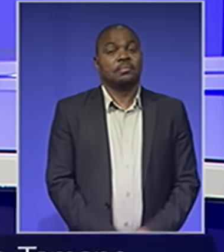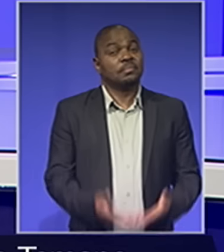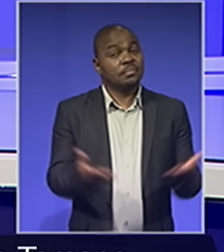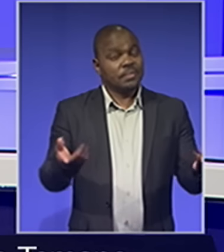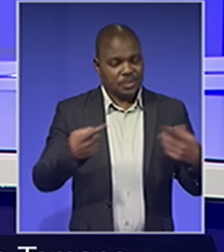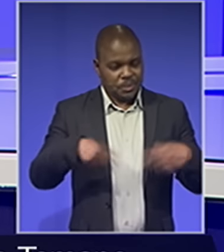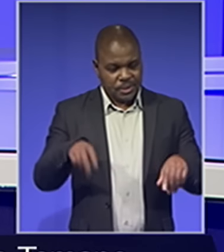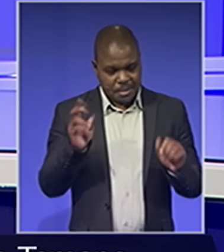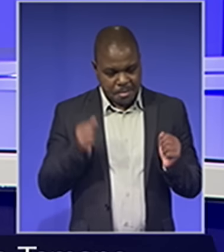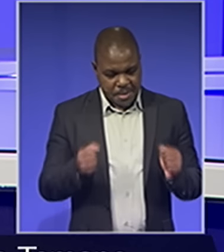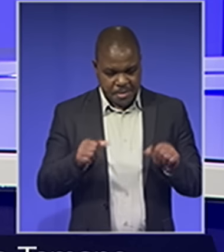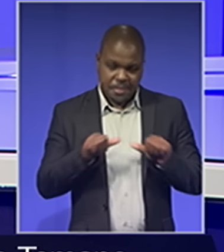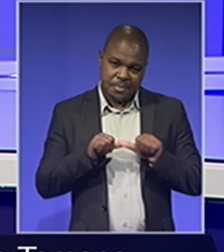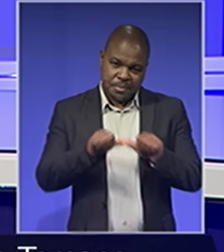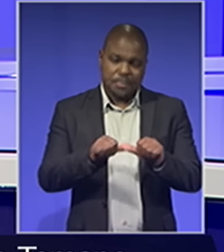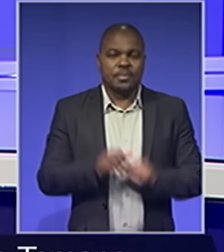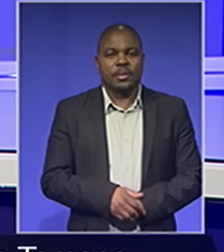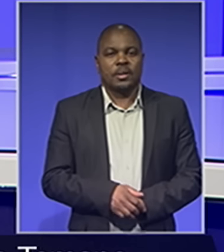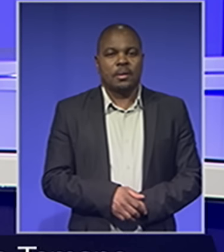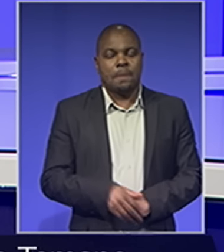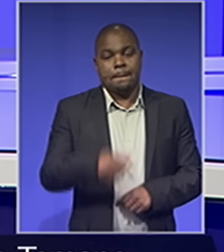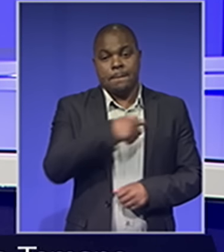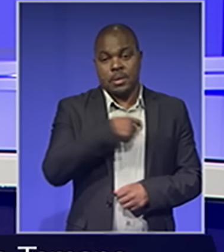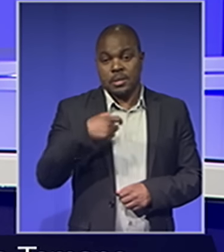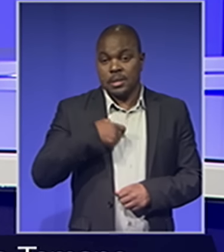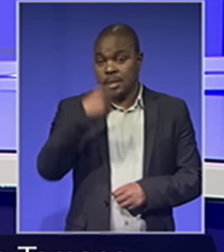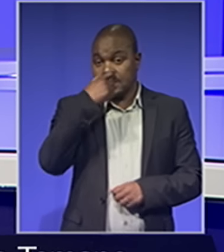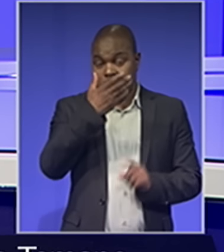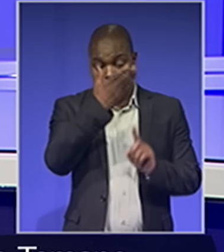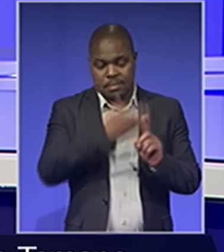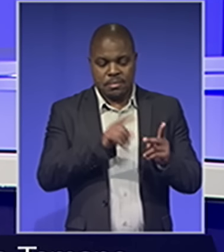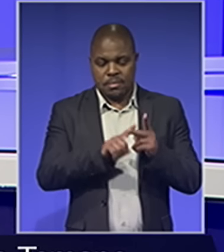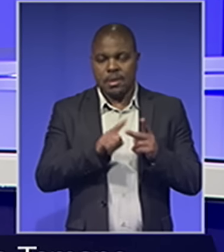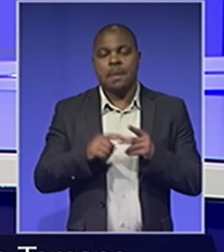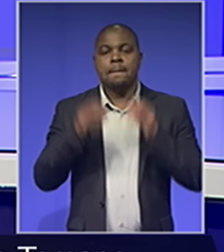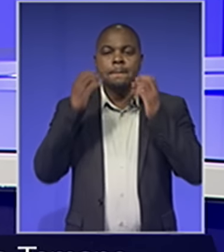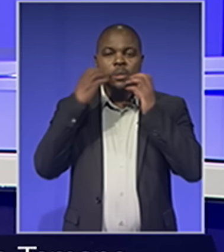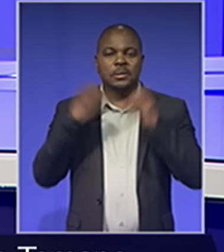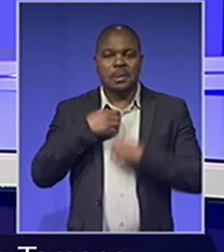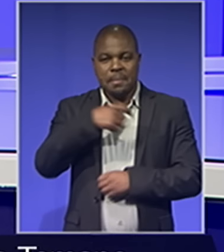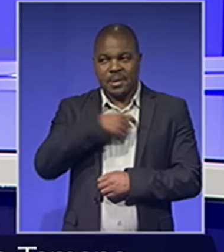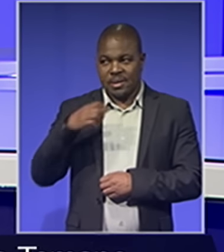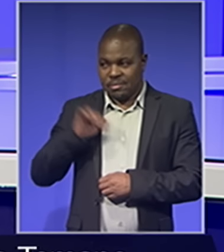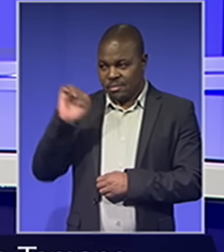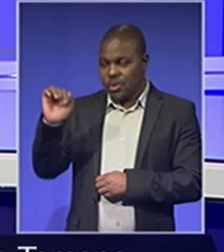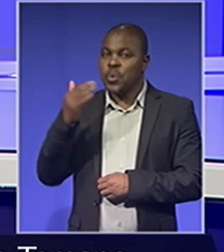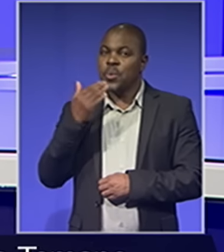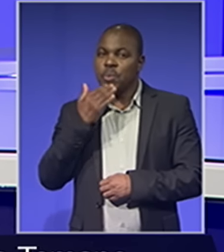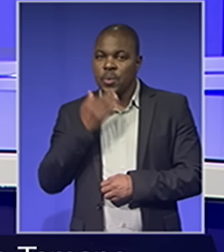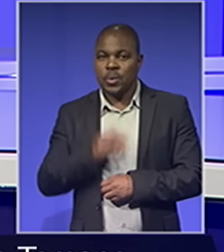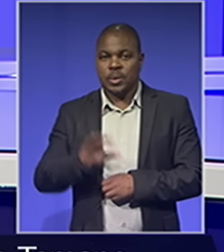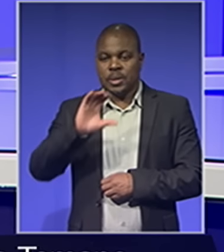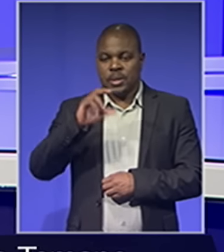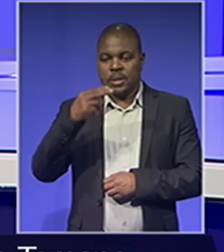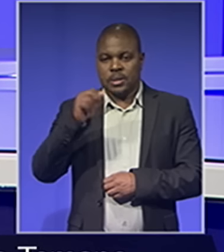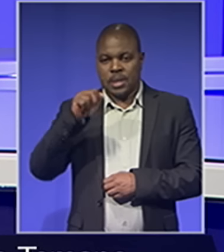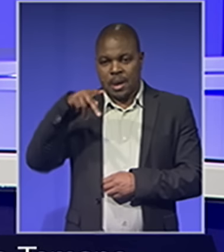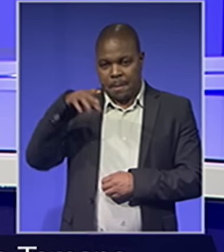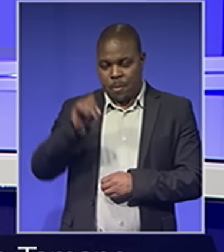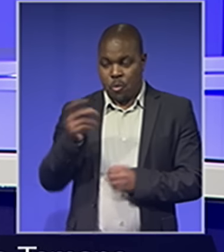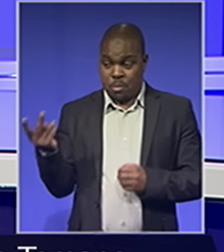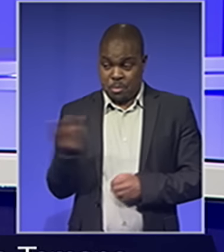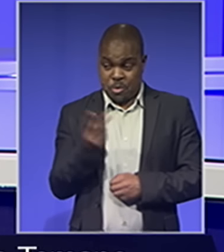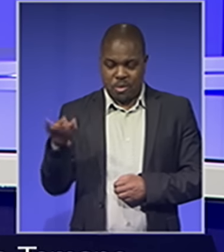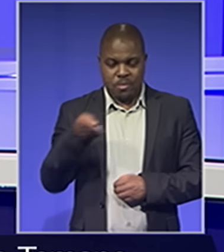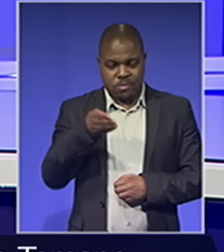Motho re santsere le mmogo mo presidente Cyril Ramaphosa le molekane nae ka kemo kwa Mozambique Daniel Chapo ba ne ba tsene